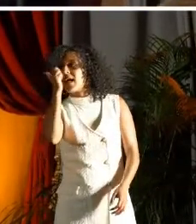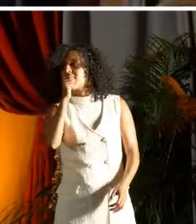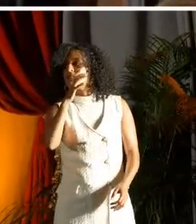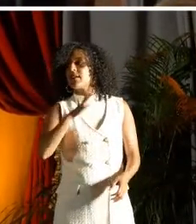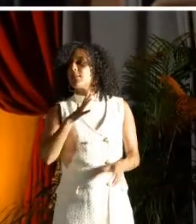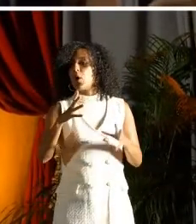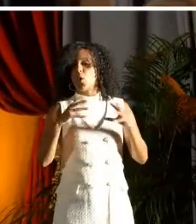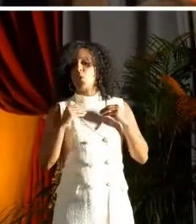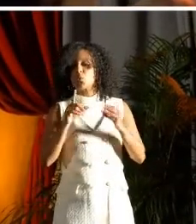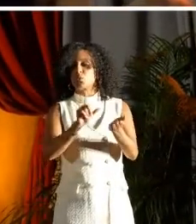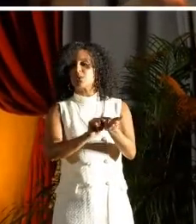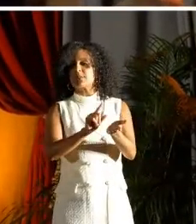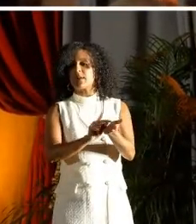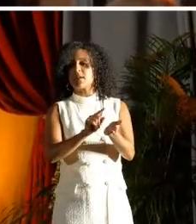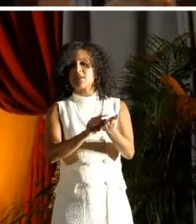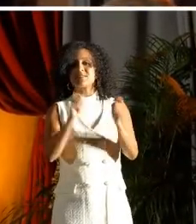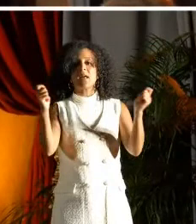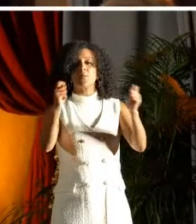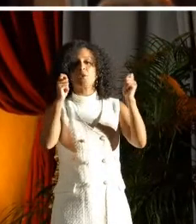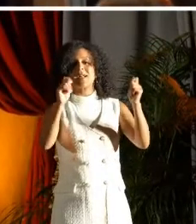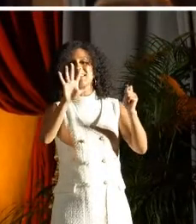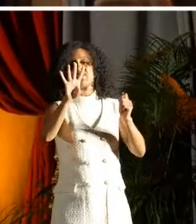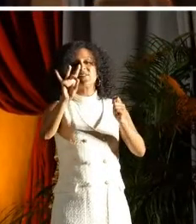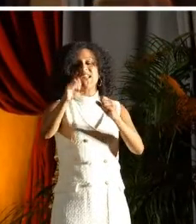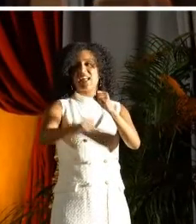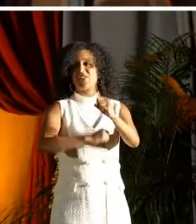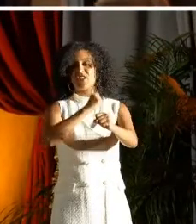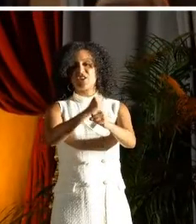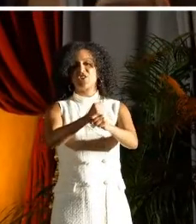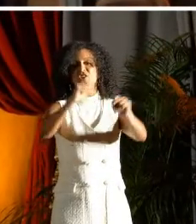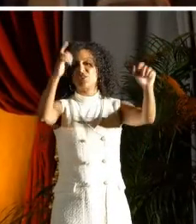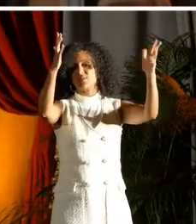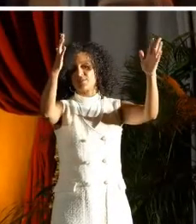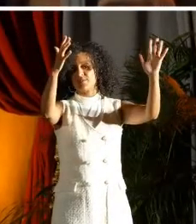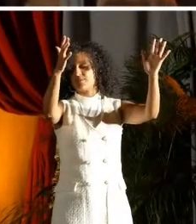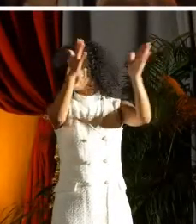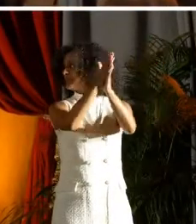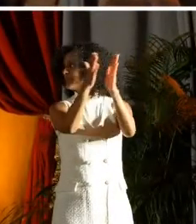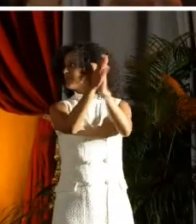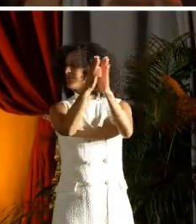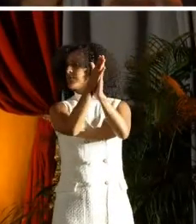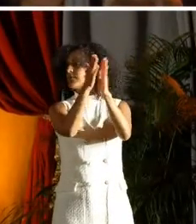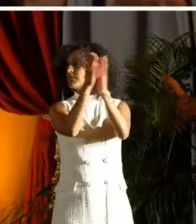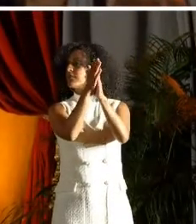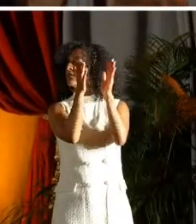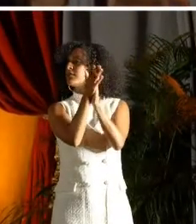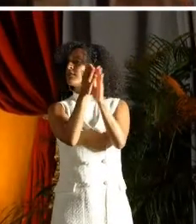newspaper about to celebrate its 58th year in business.